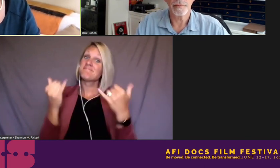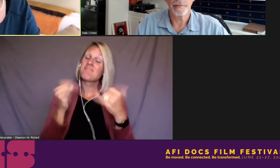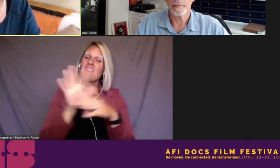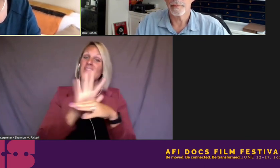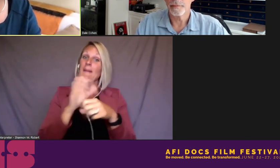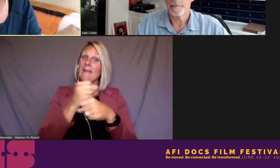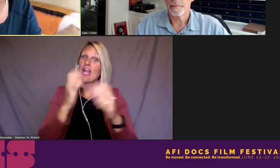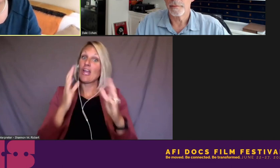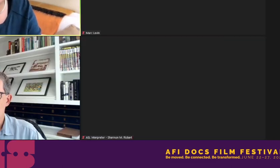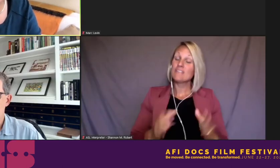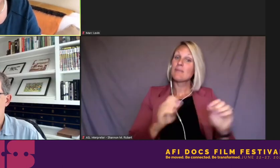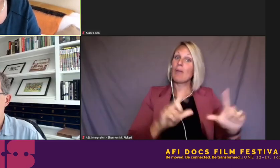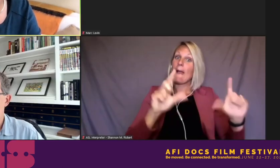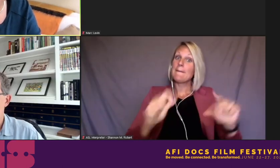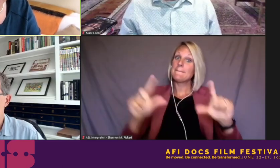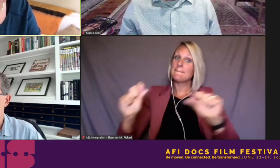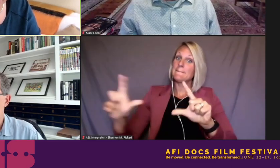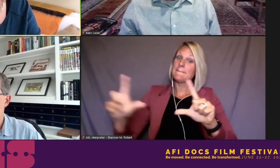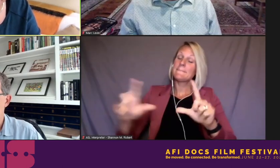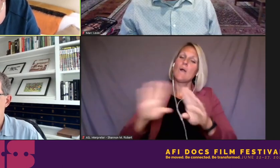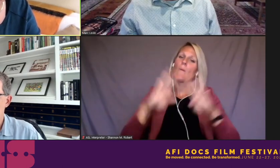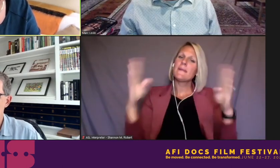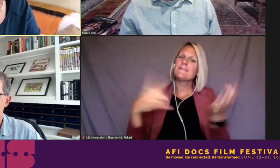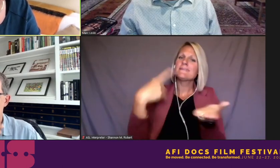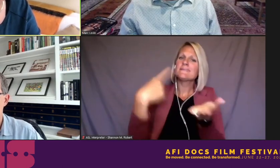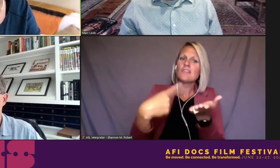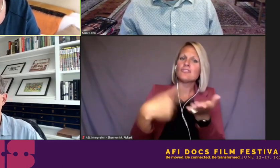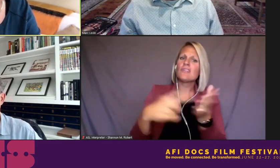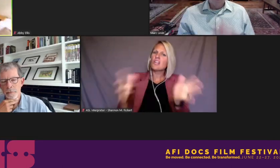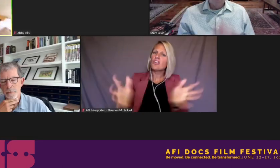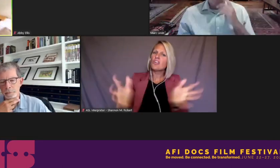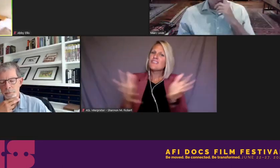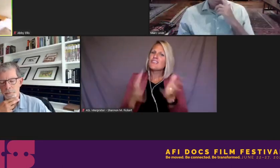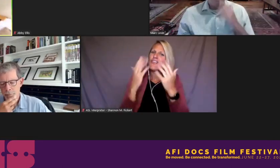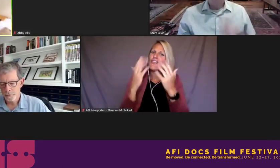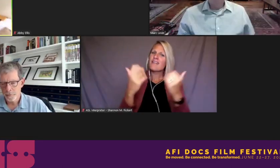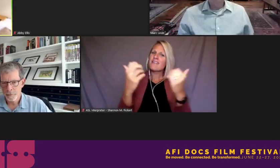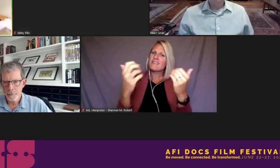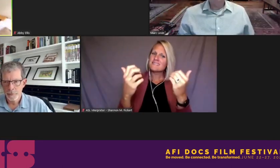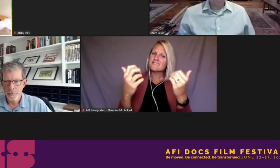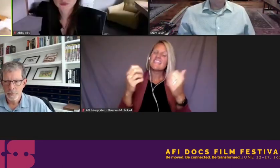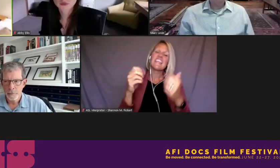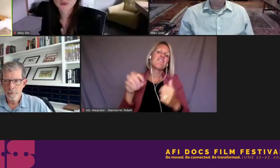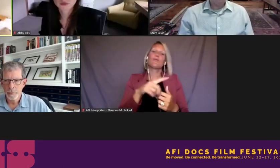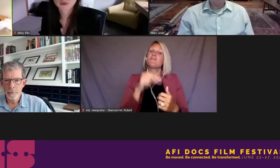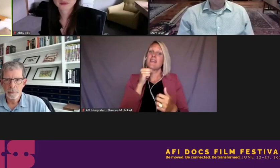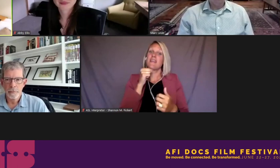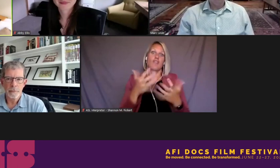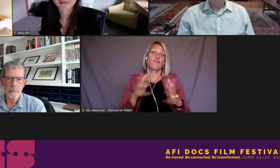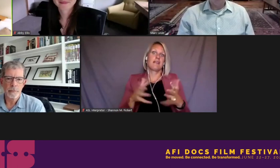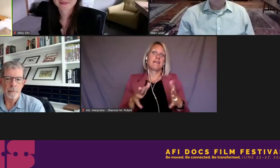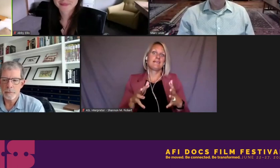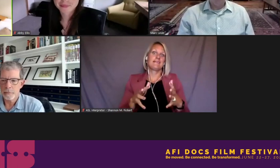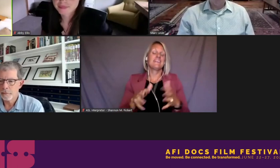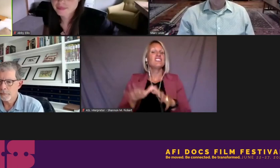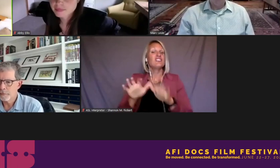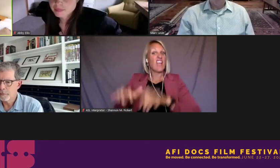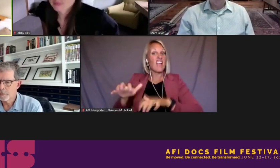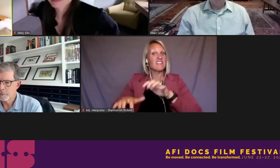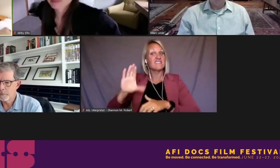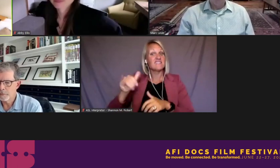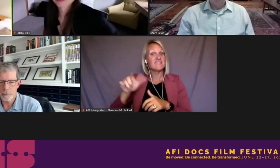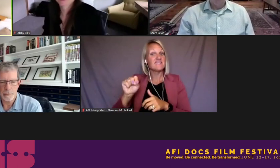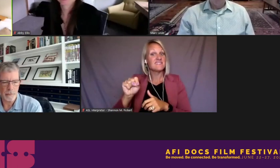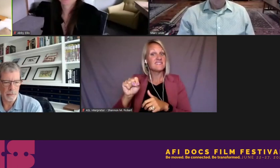and kind of open up the discussion and really encourage the audience to start to, if you haven't already, to put your messages in the chat and your